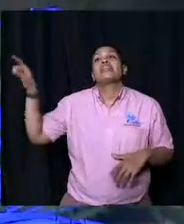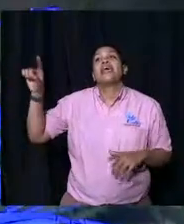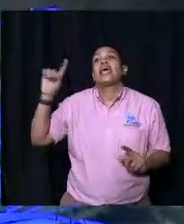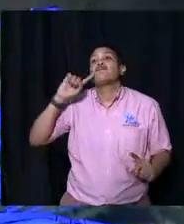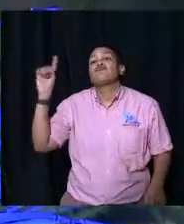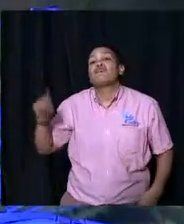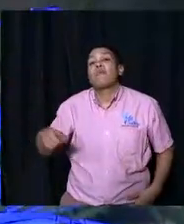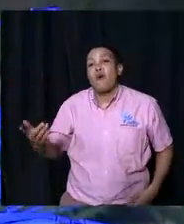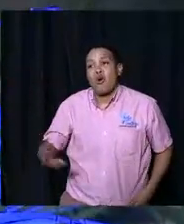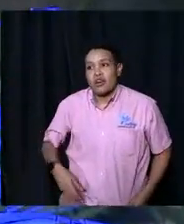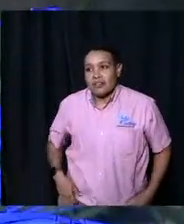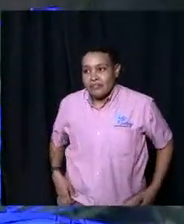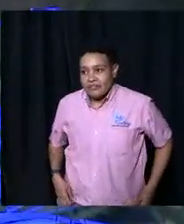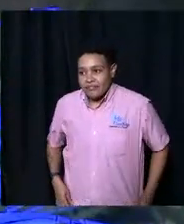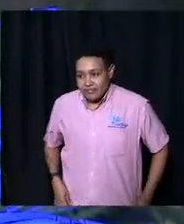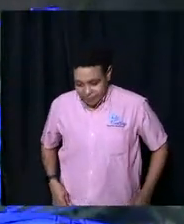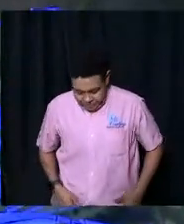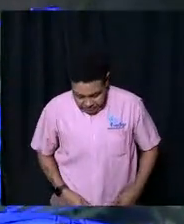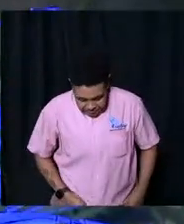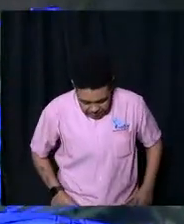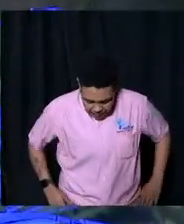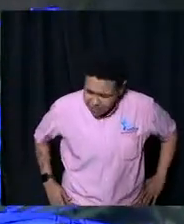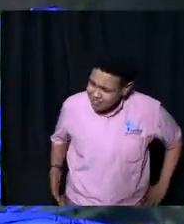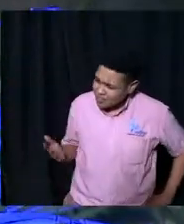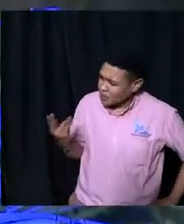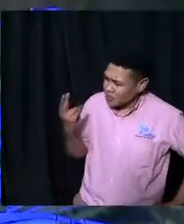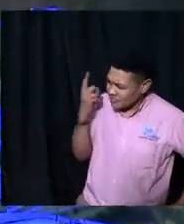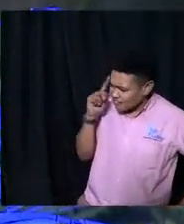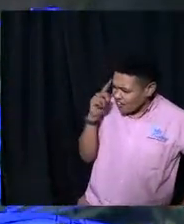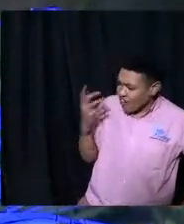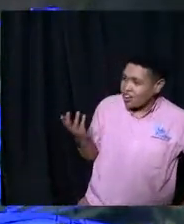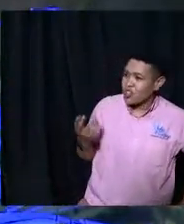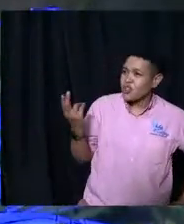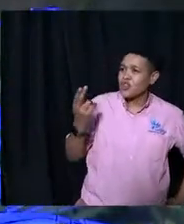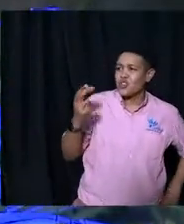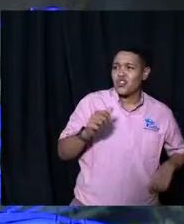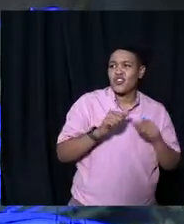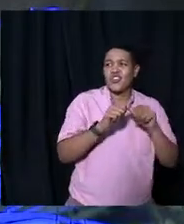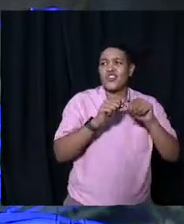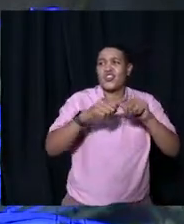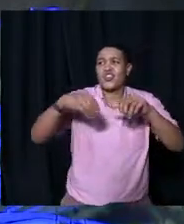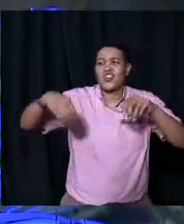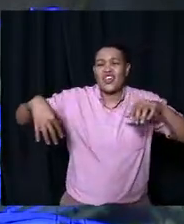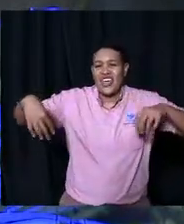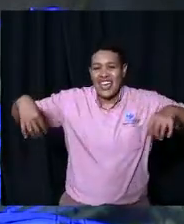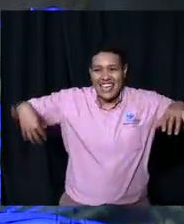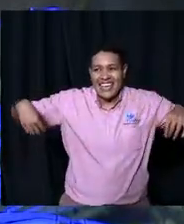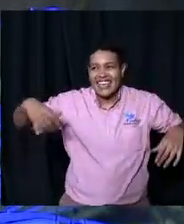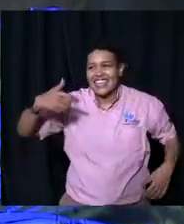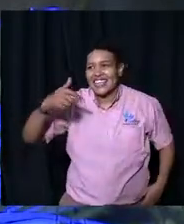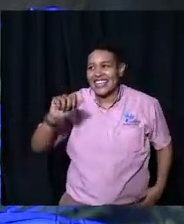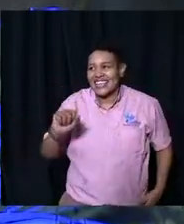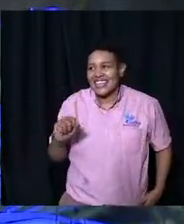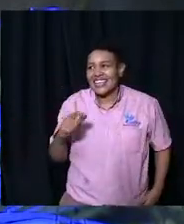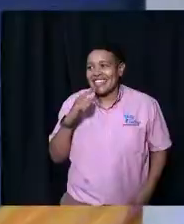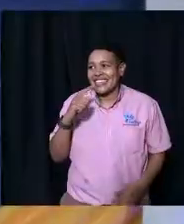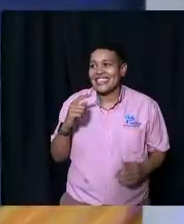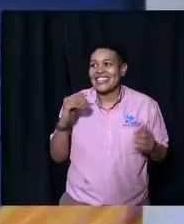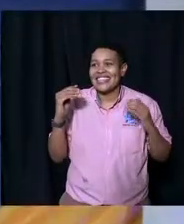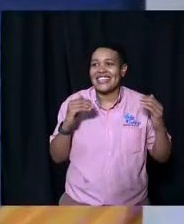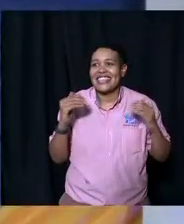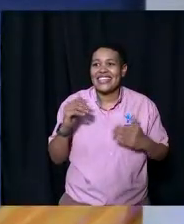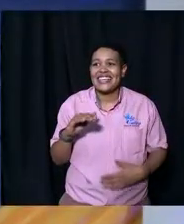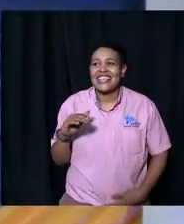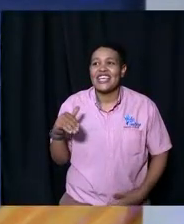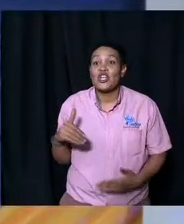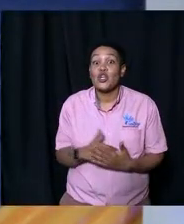reported. Okay. So yes. What would they use it for? They would use it to continue emitting. So it's you see, it's a new area. I'm just pushing because it's a